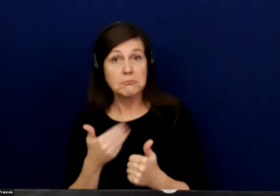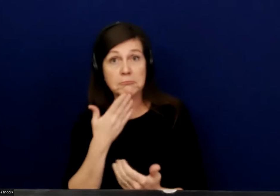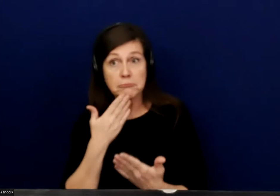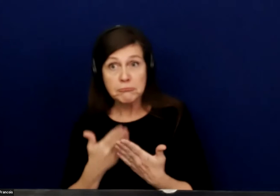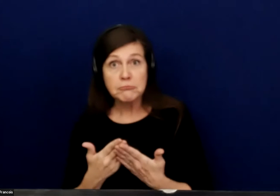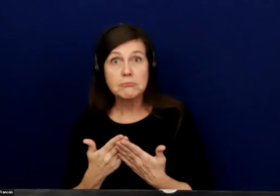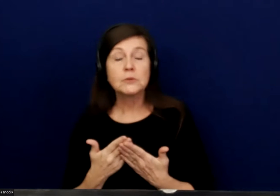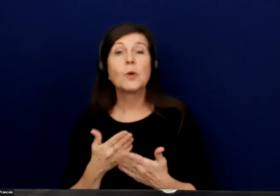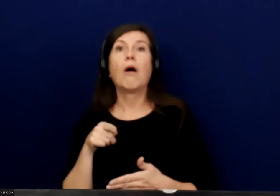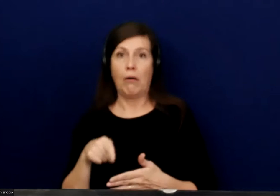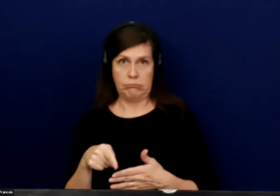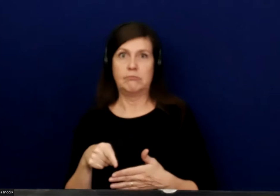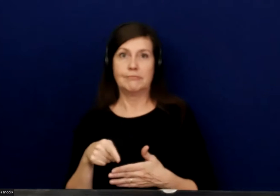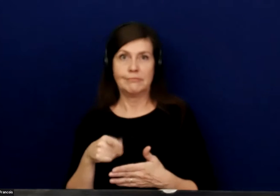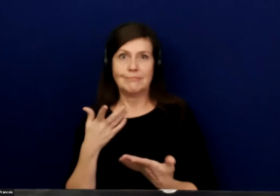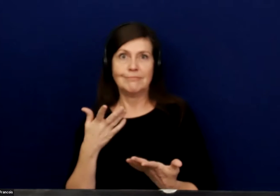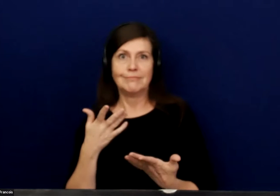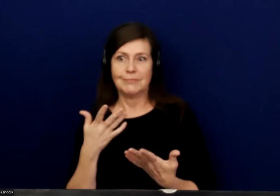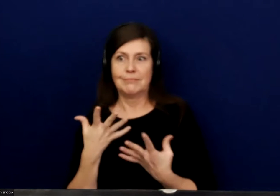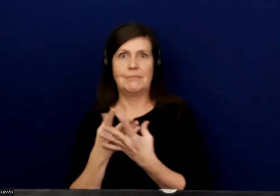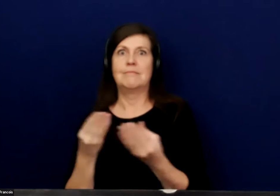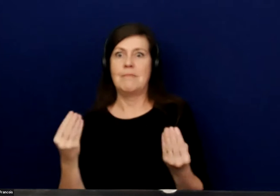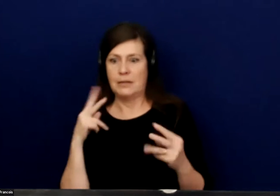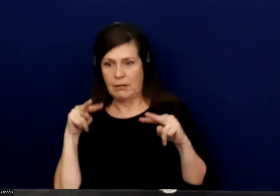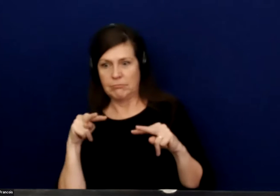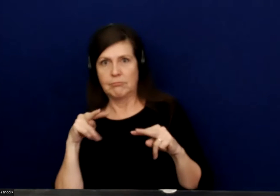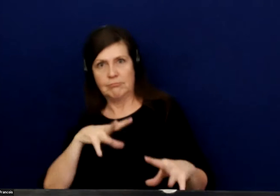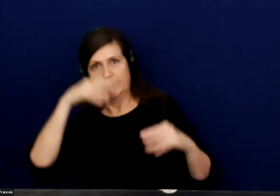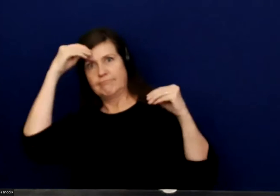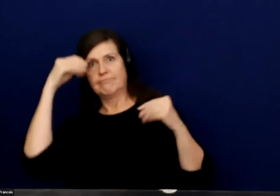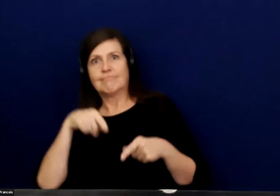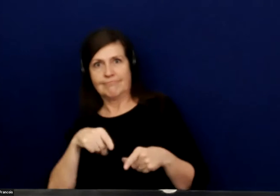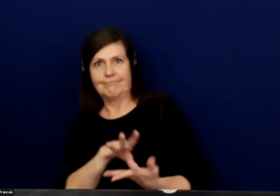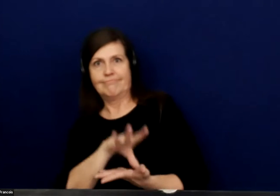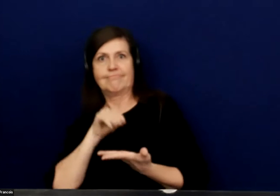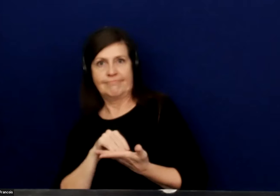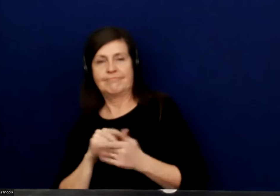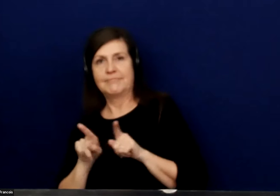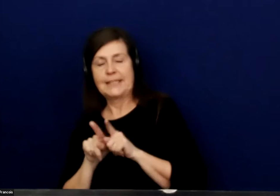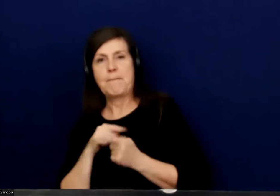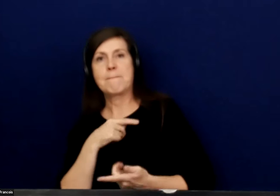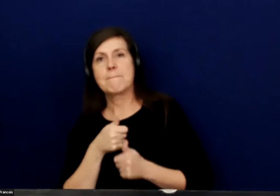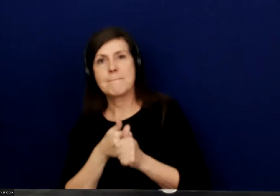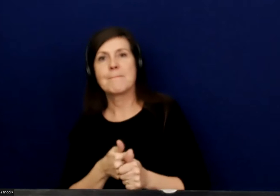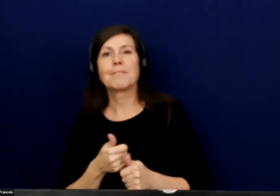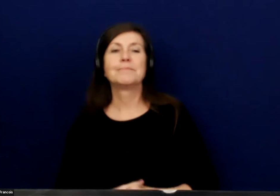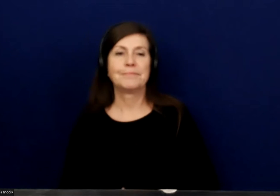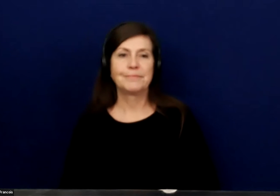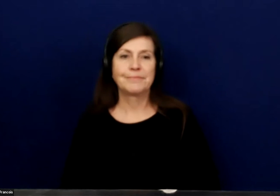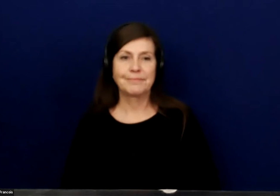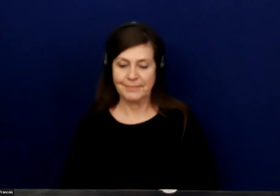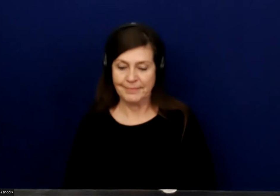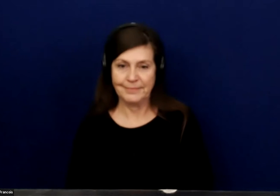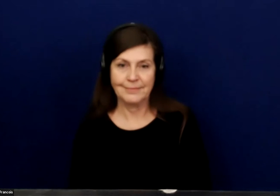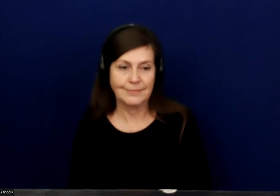then that is something that definitely many more people could learn from, or other organizations could learn from. That's good. It's a good with